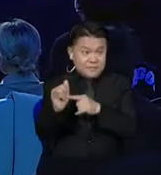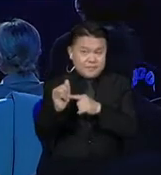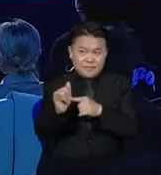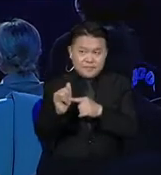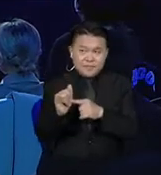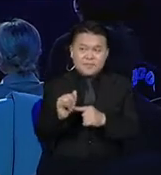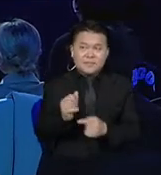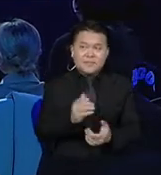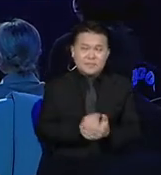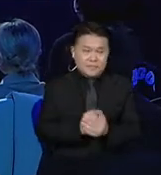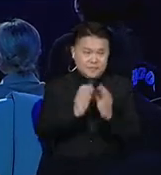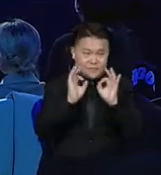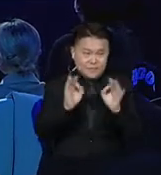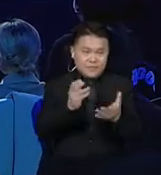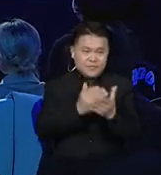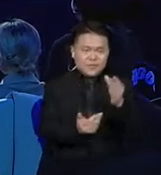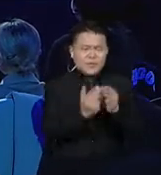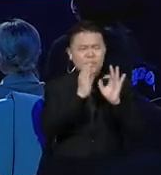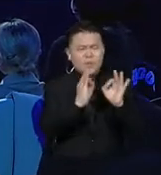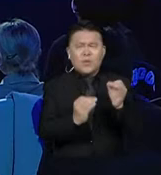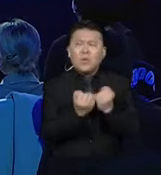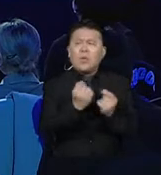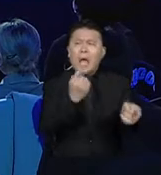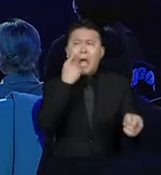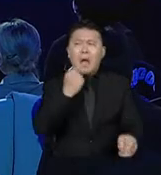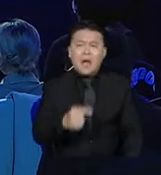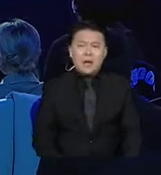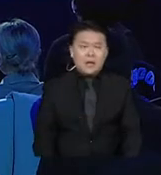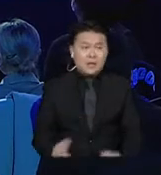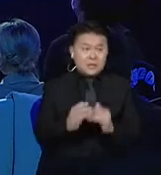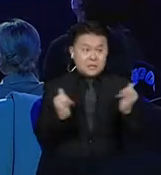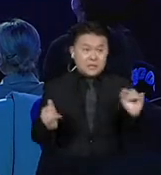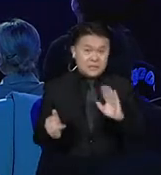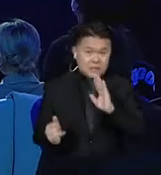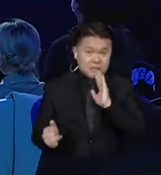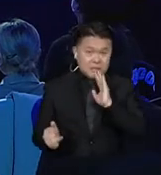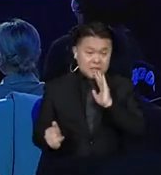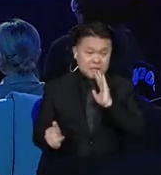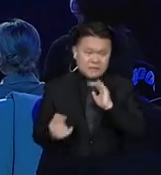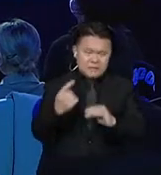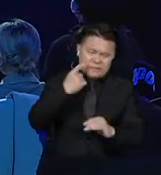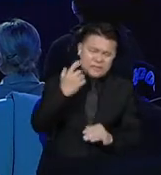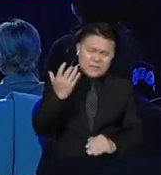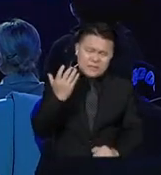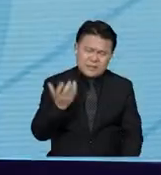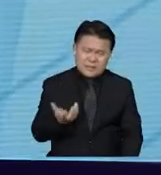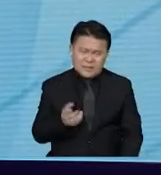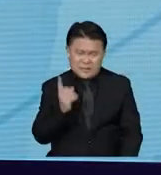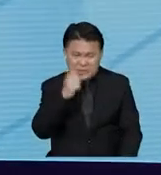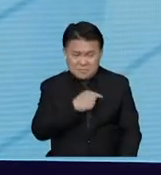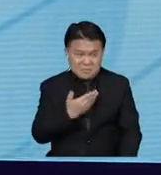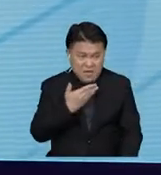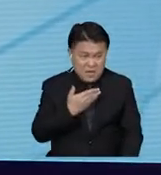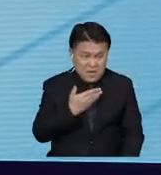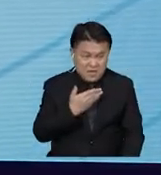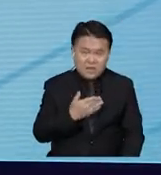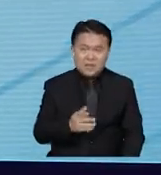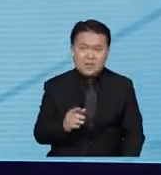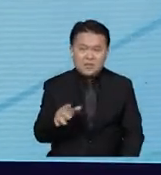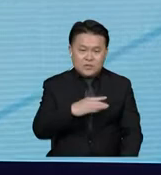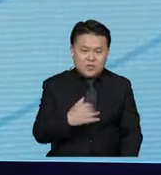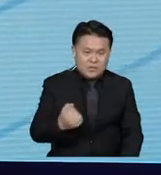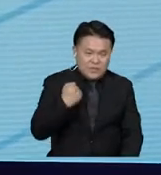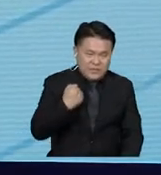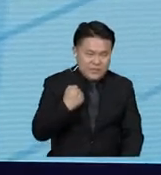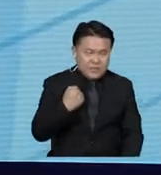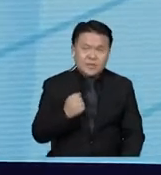Humans are capable of so much cruelty. Identifying the mechanism that allows us to be so friendly